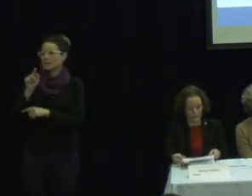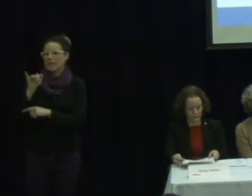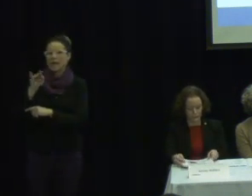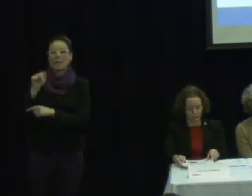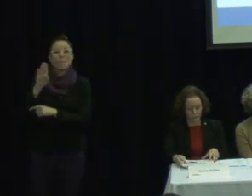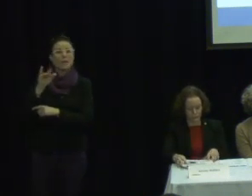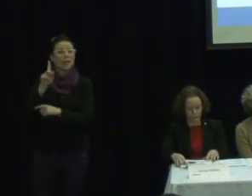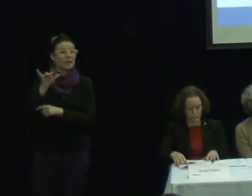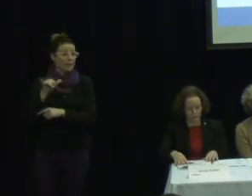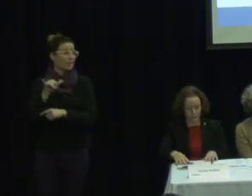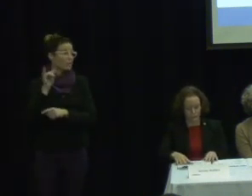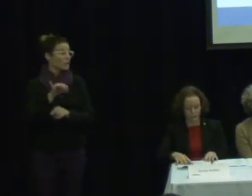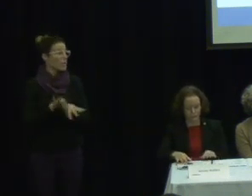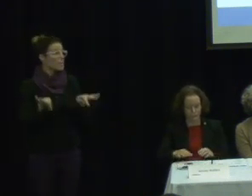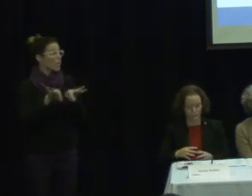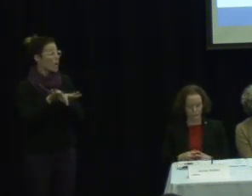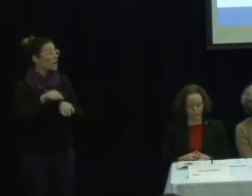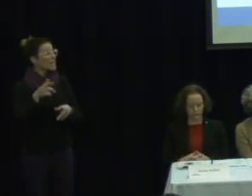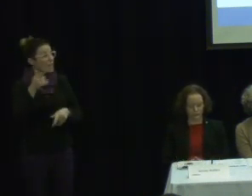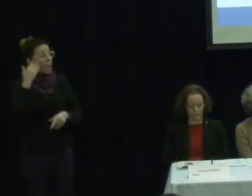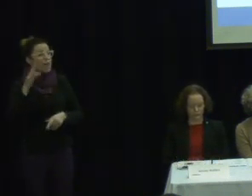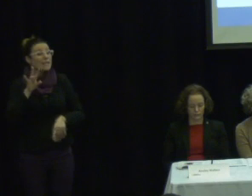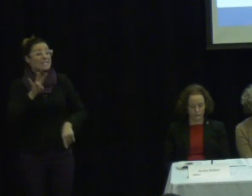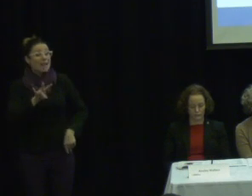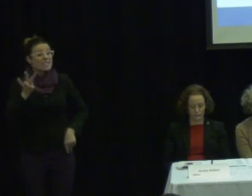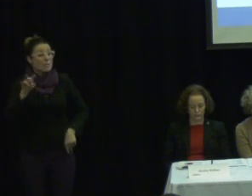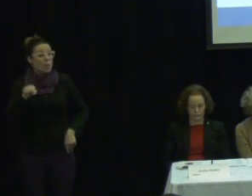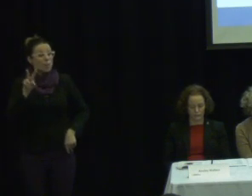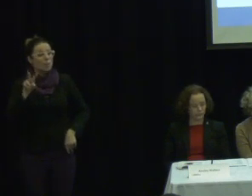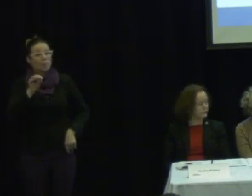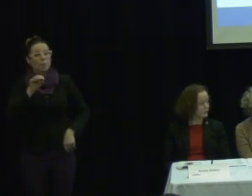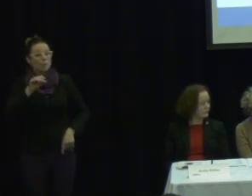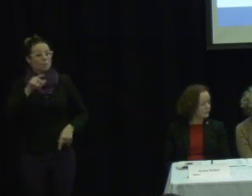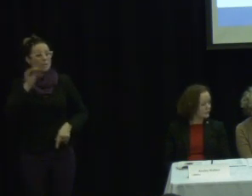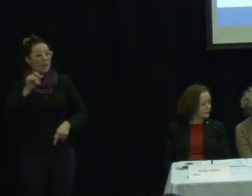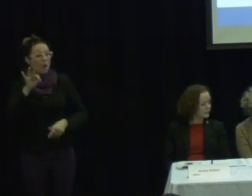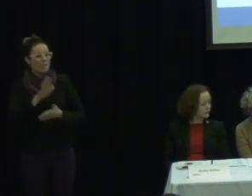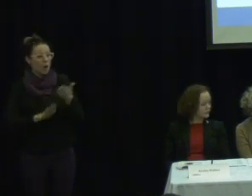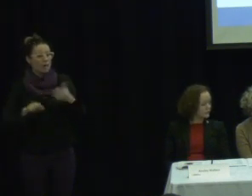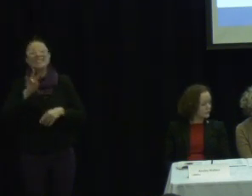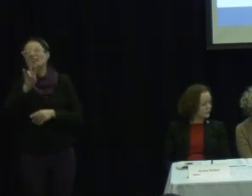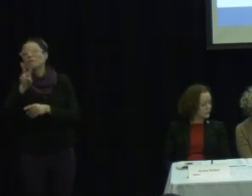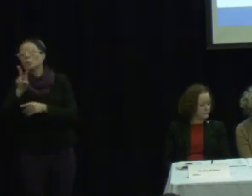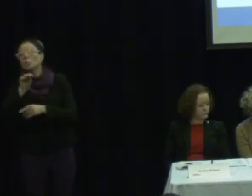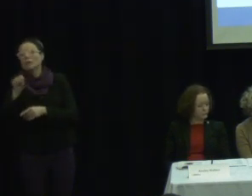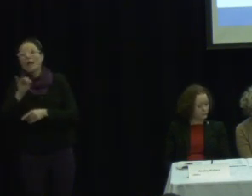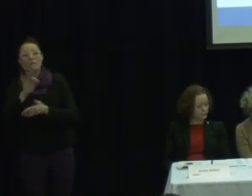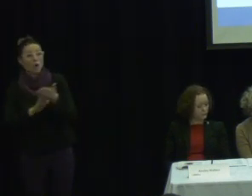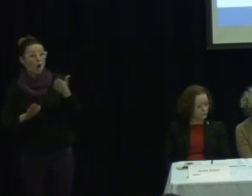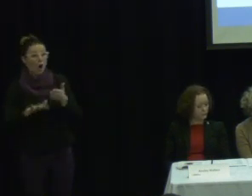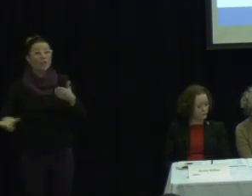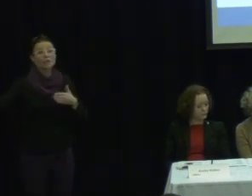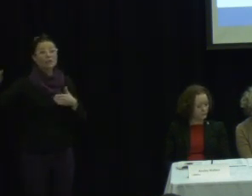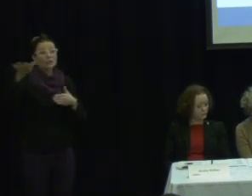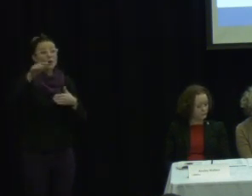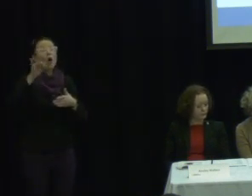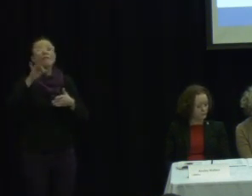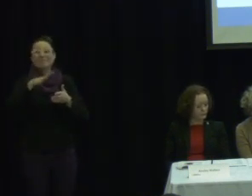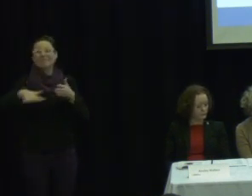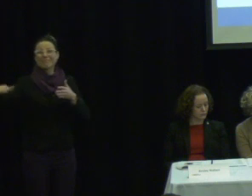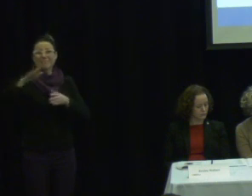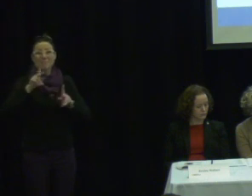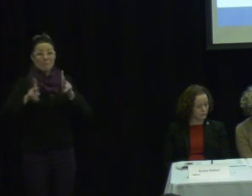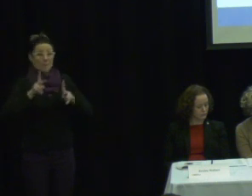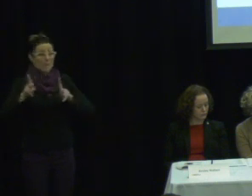say your environmental integrity and principles of university will make a difference in where I go to school. It will be a part of my